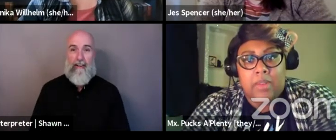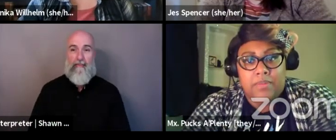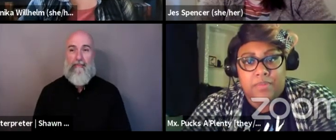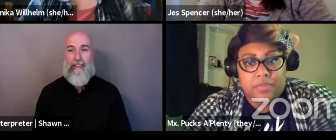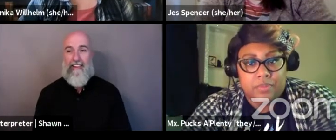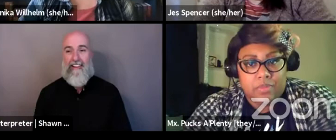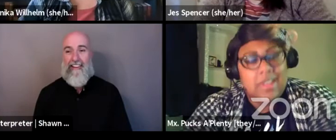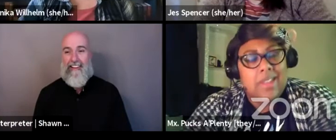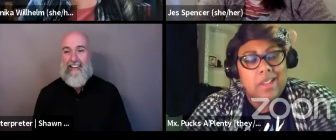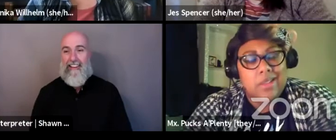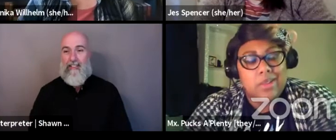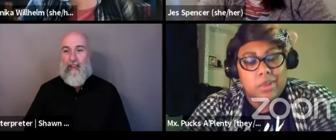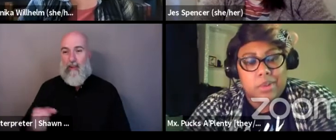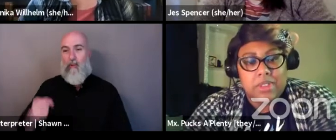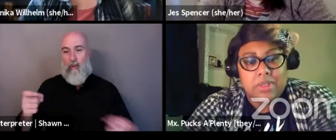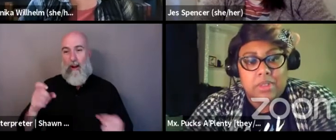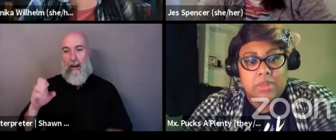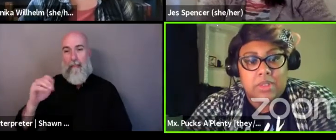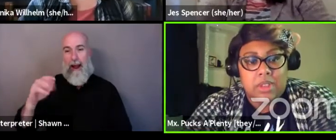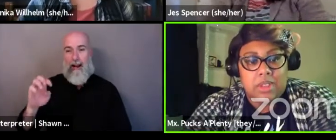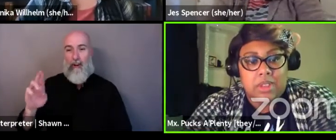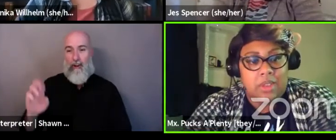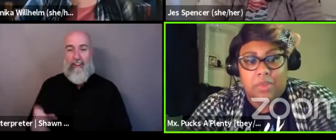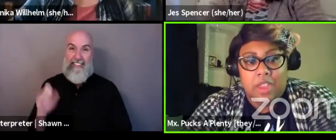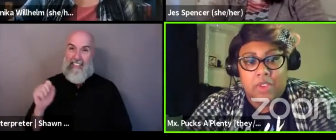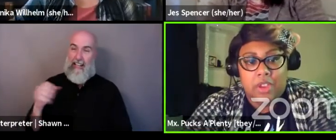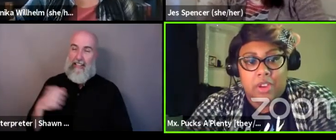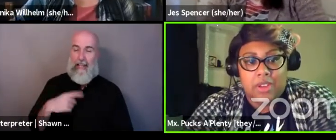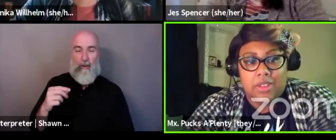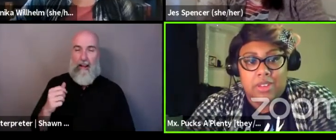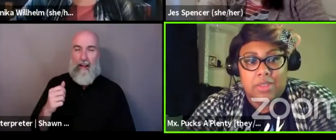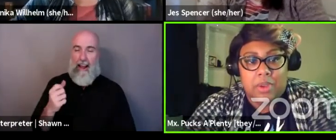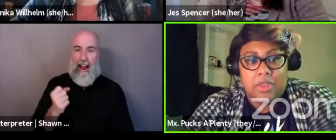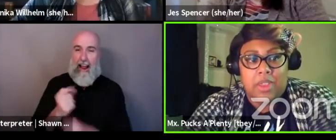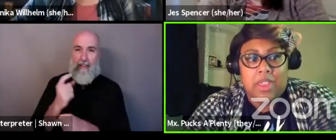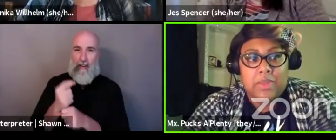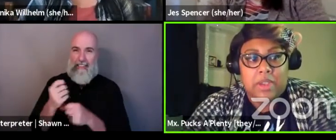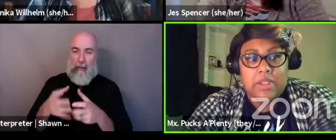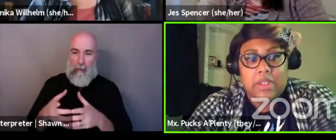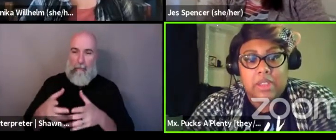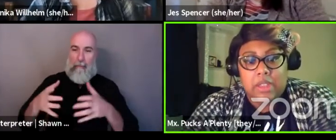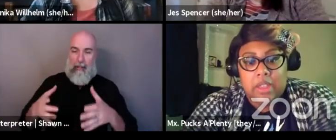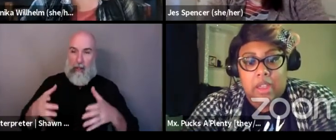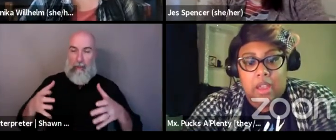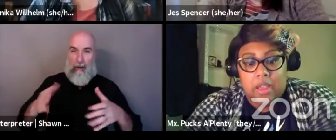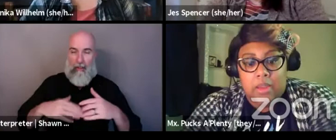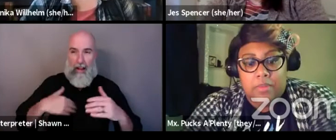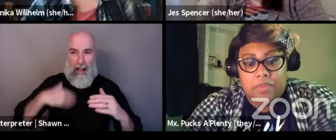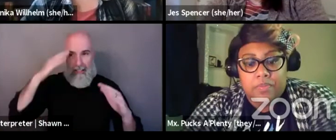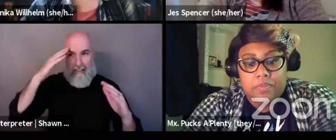like run an empire now. It's like, amazing. I do. It's really awesome. every year it gets bigger than I expected.